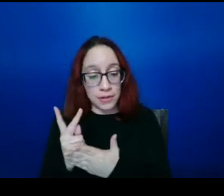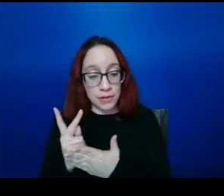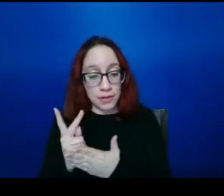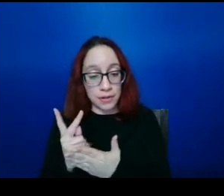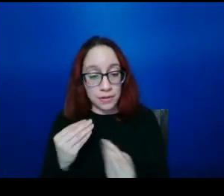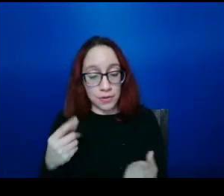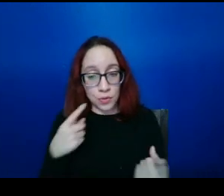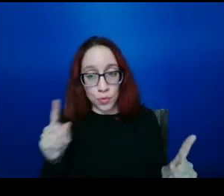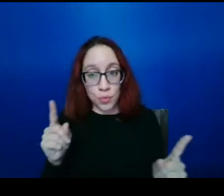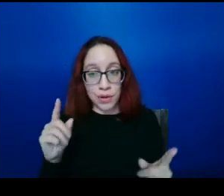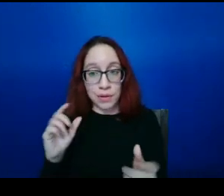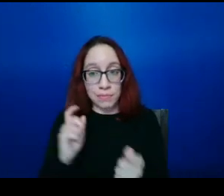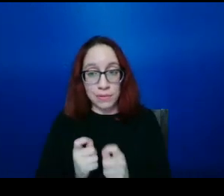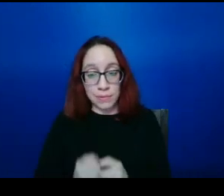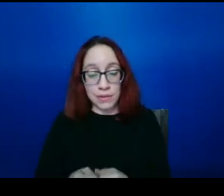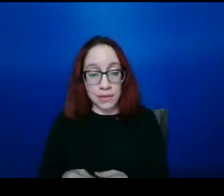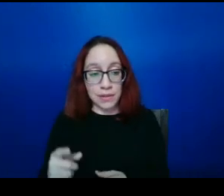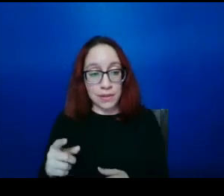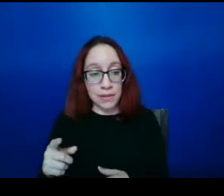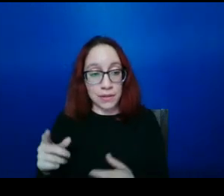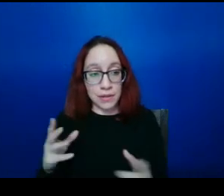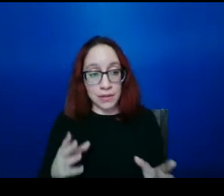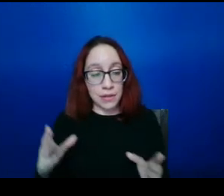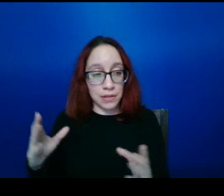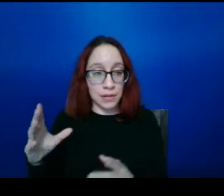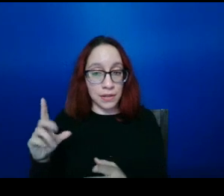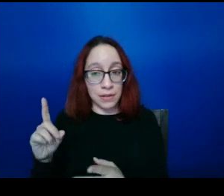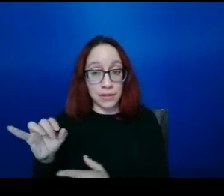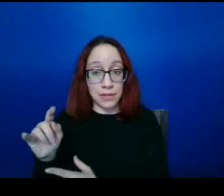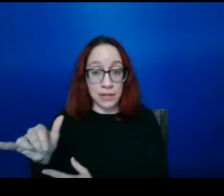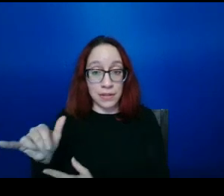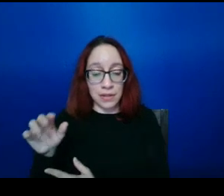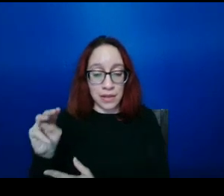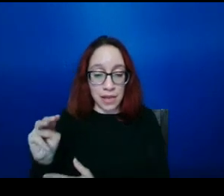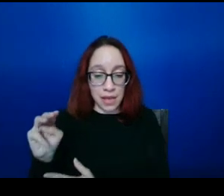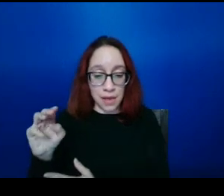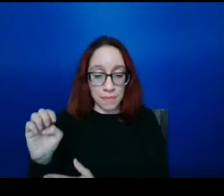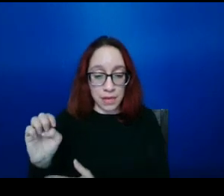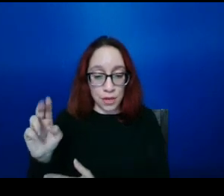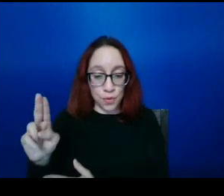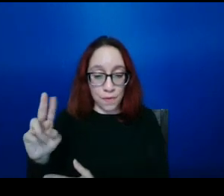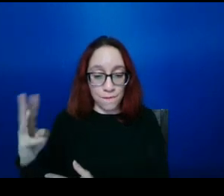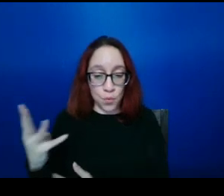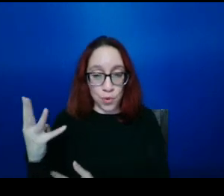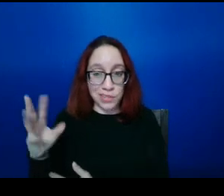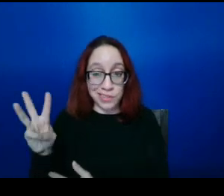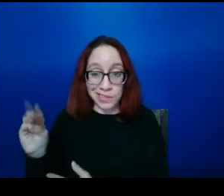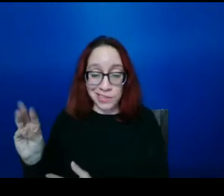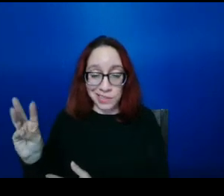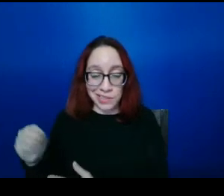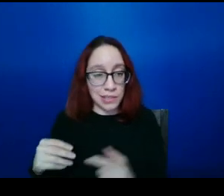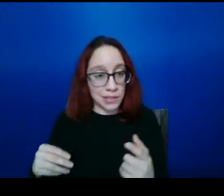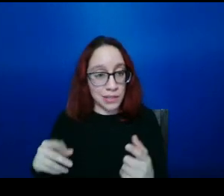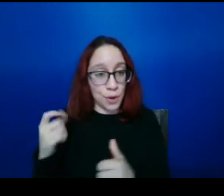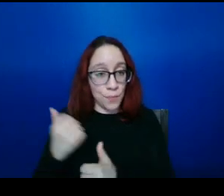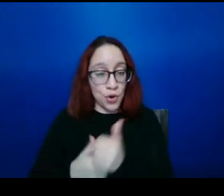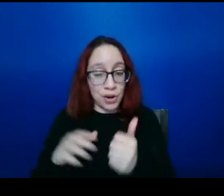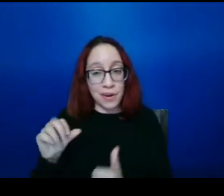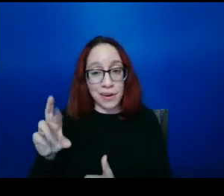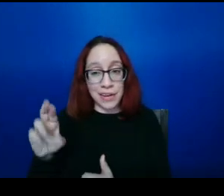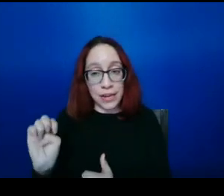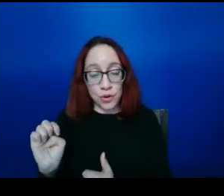resolution with the amendment as stated, moving the density of MU4 to 60. second that. Units per acre, and